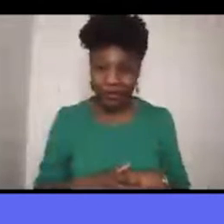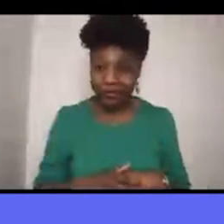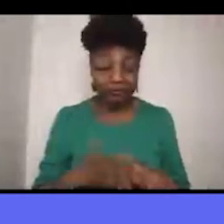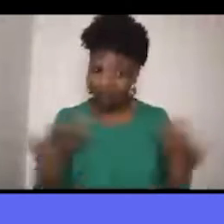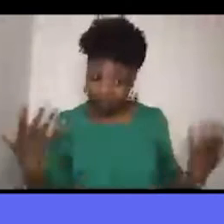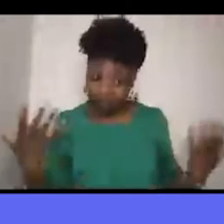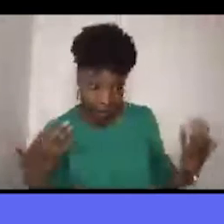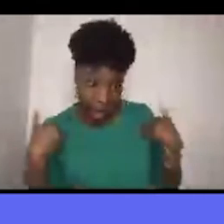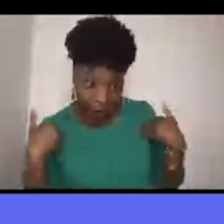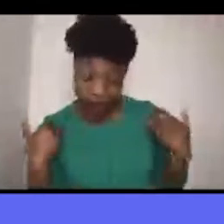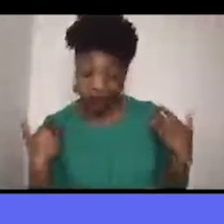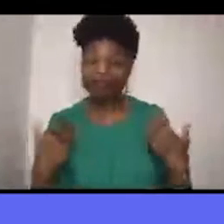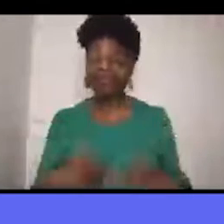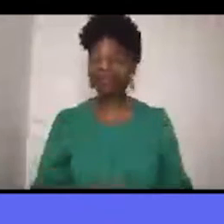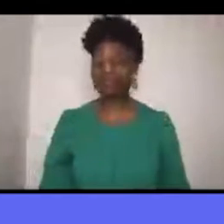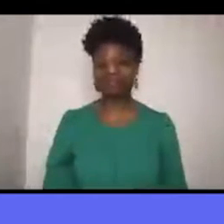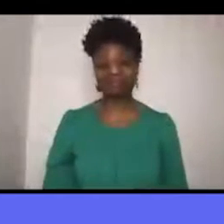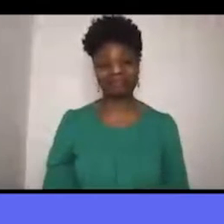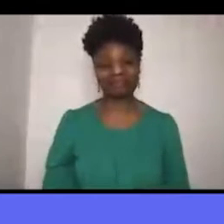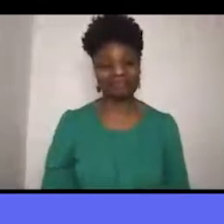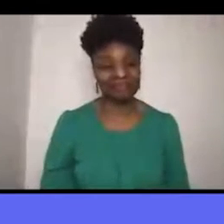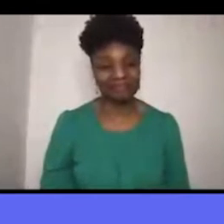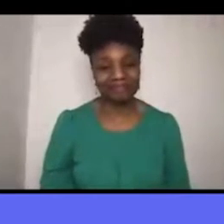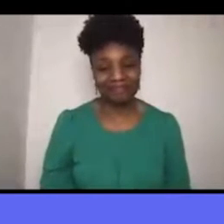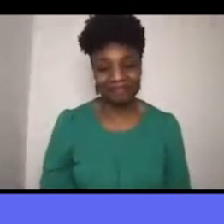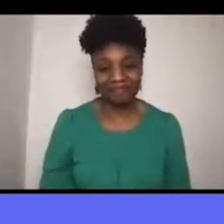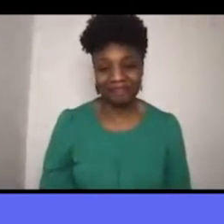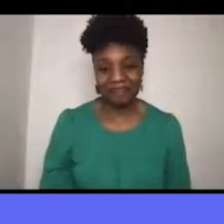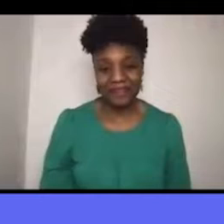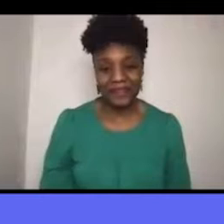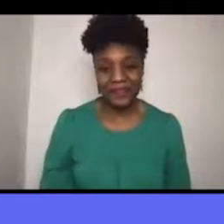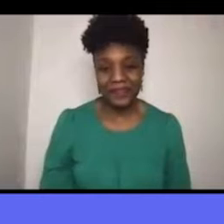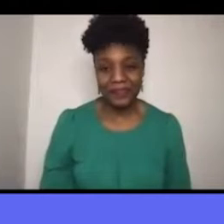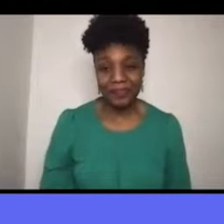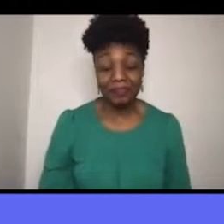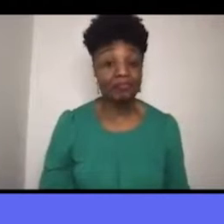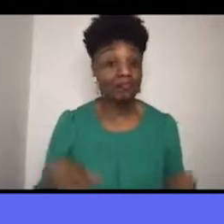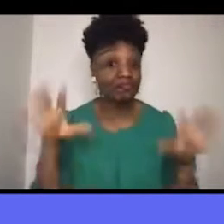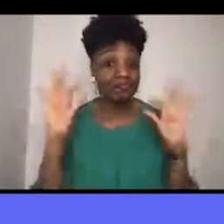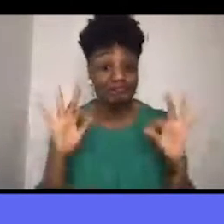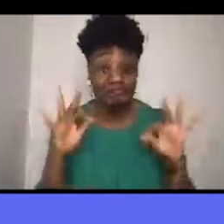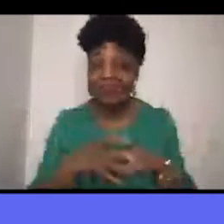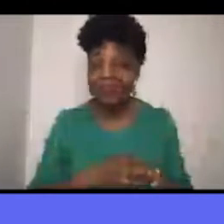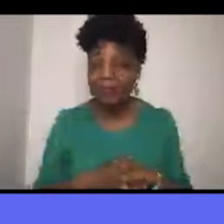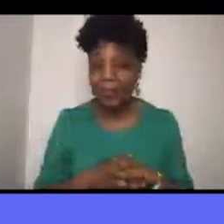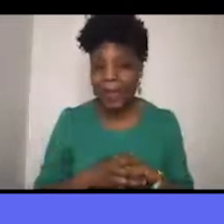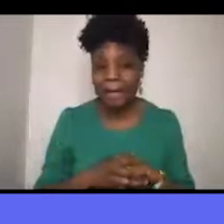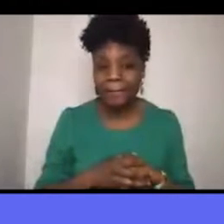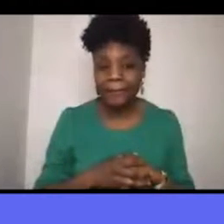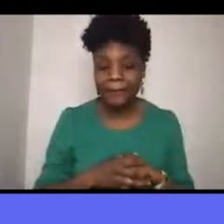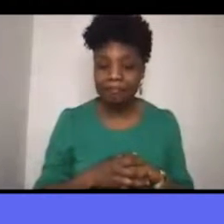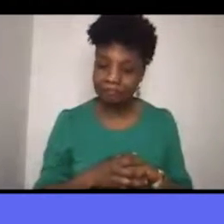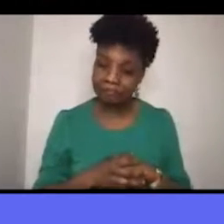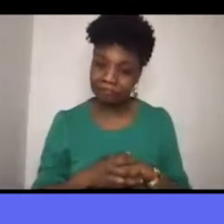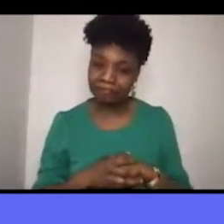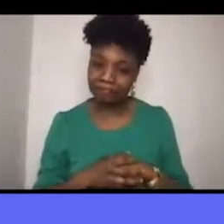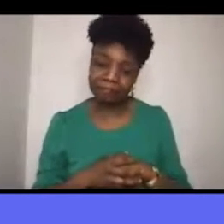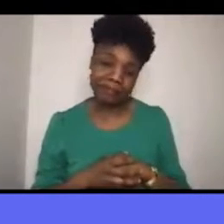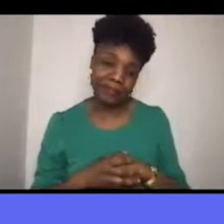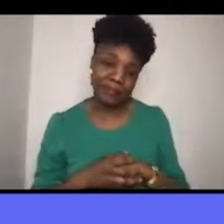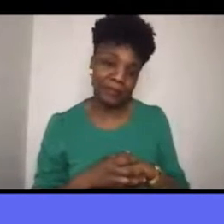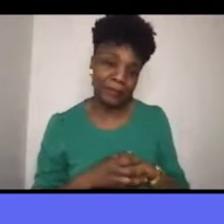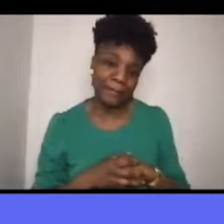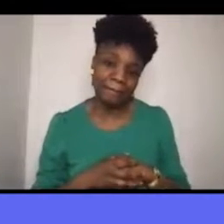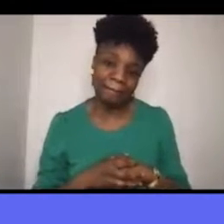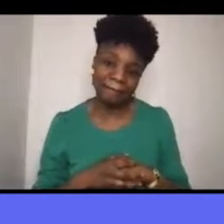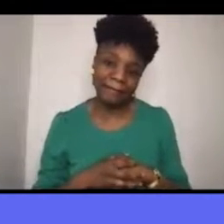Right. Hey man, like, what's like, I guess what's like some of the sacrifices you can say that you've taken